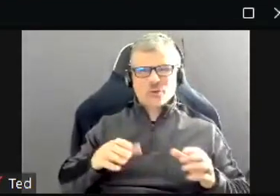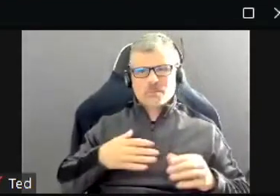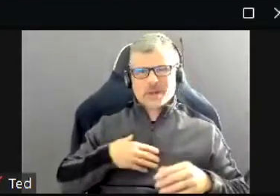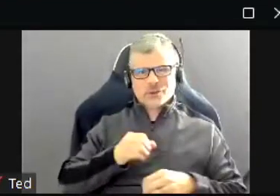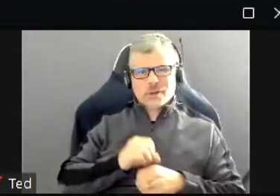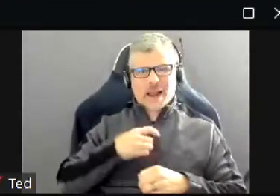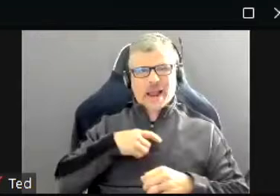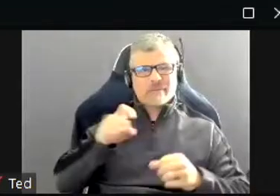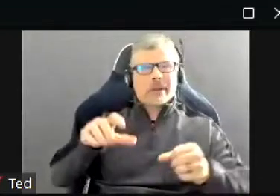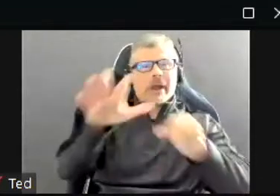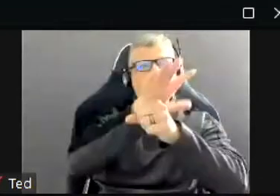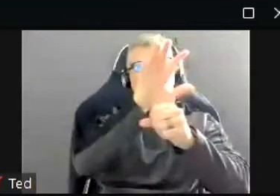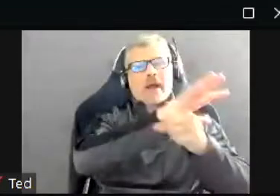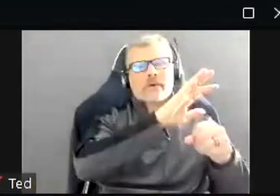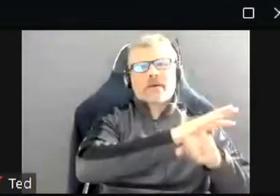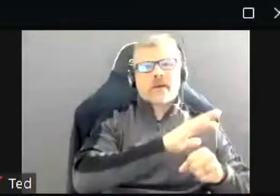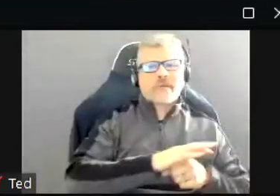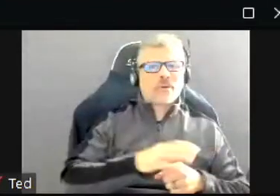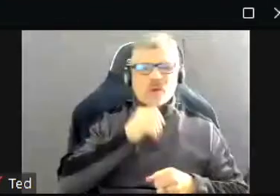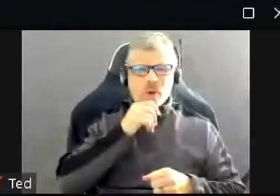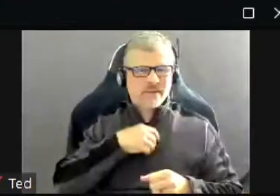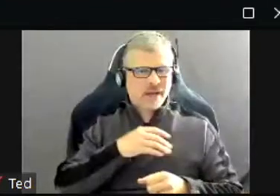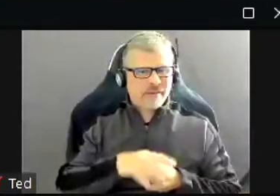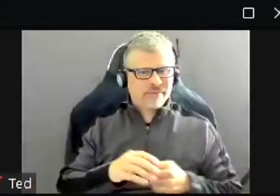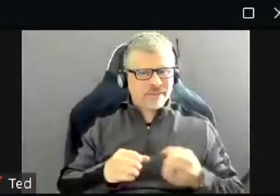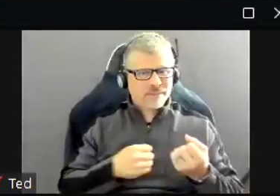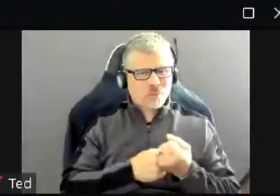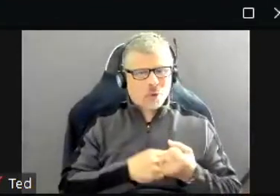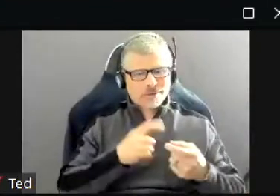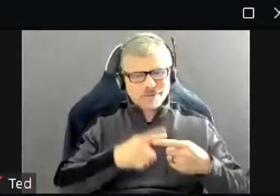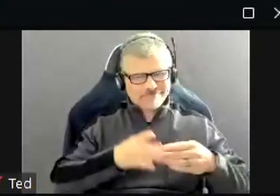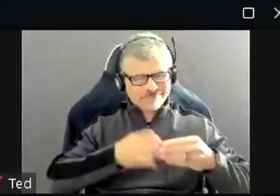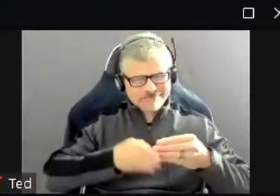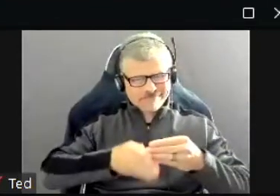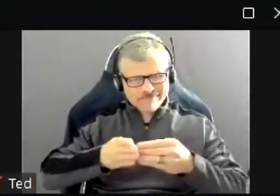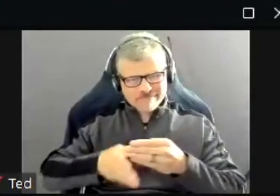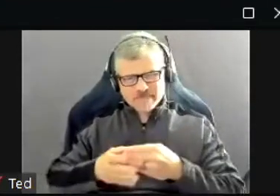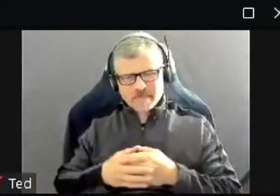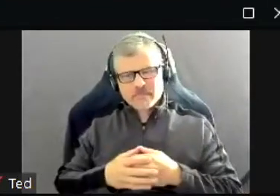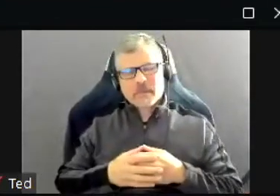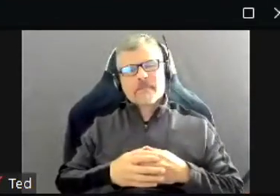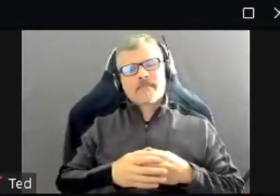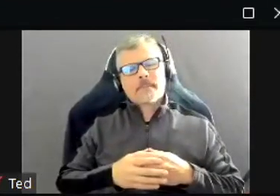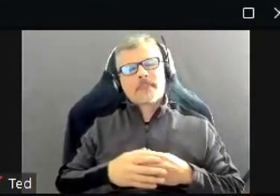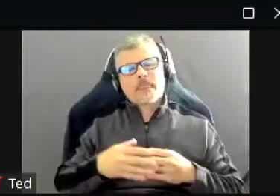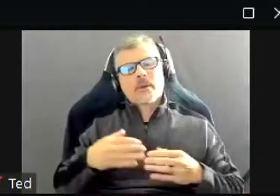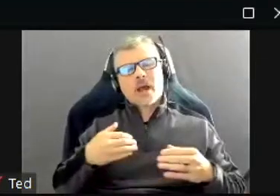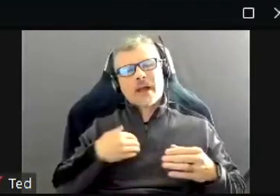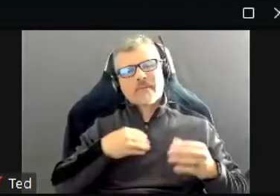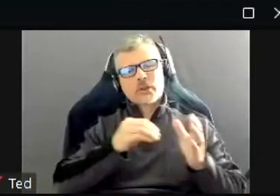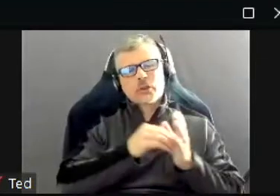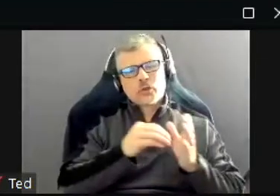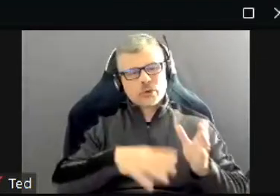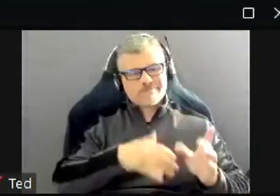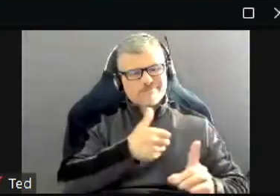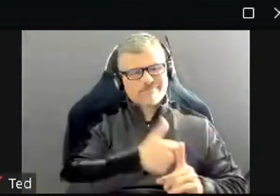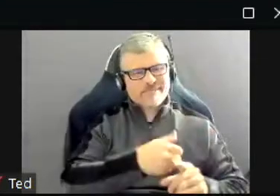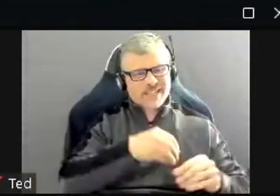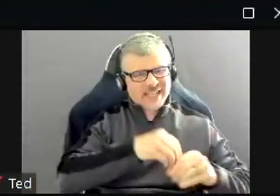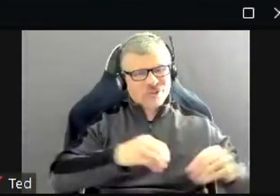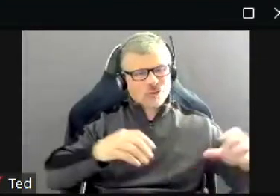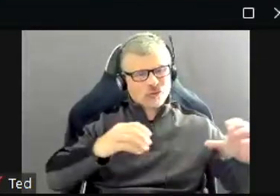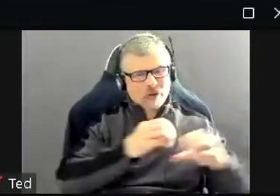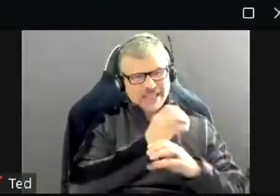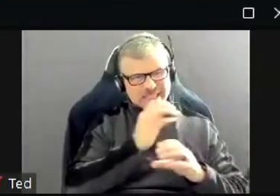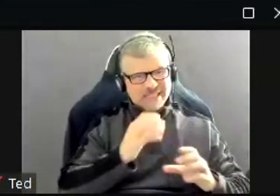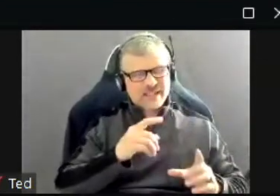cover because we don't have enough support to do what needs to be done. We have, you know, students who are in crisis and